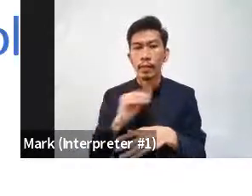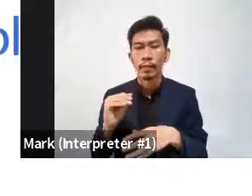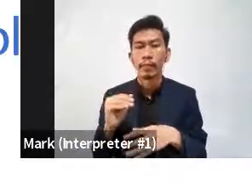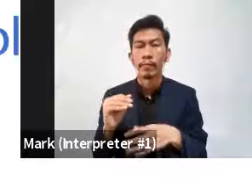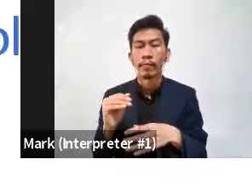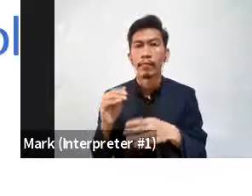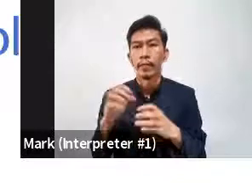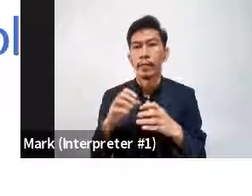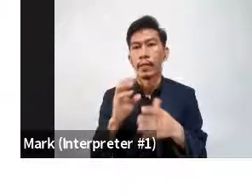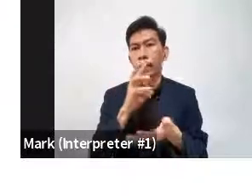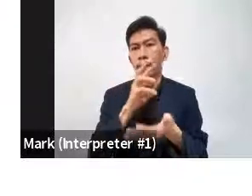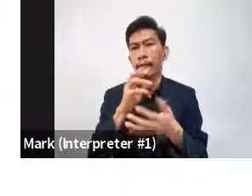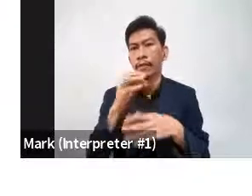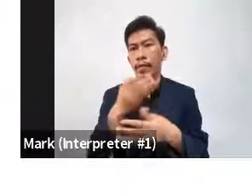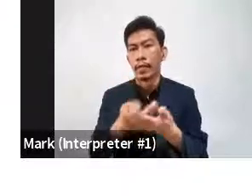So